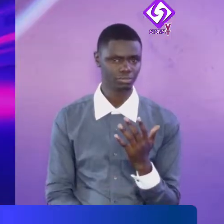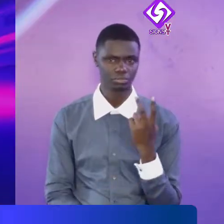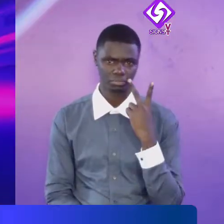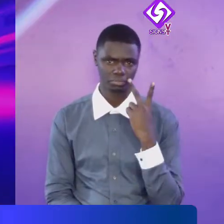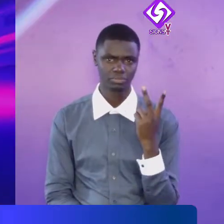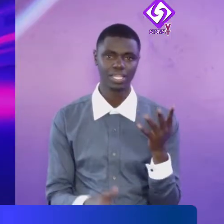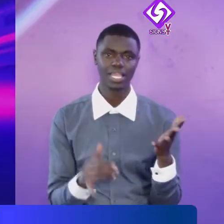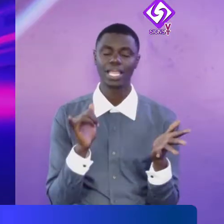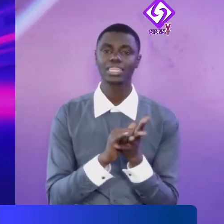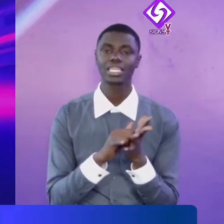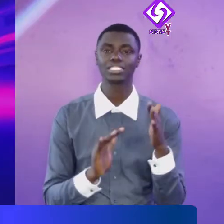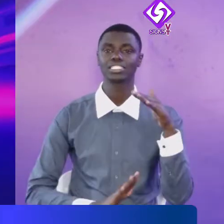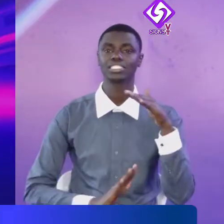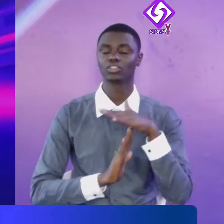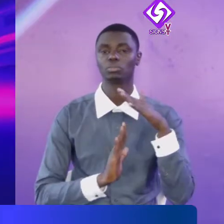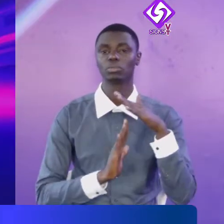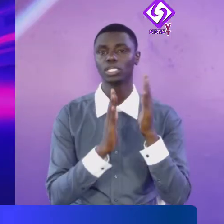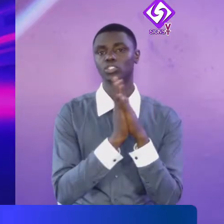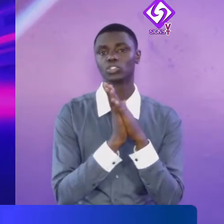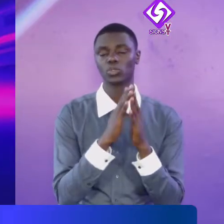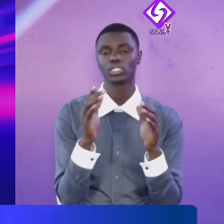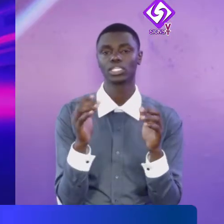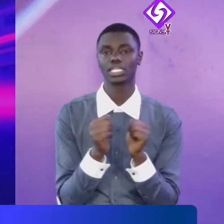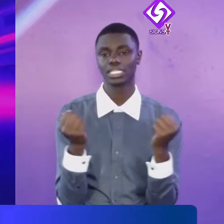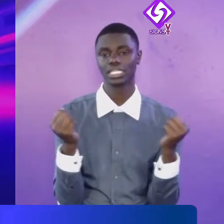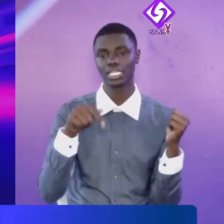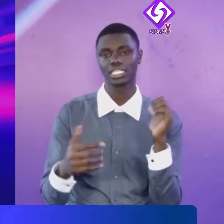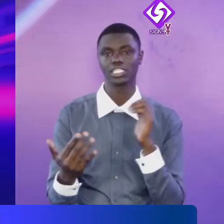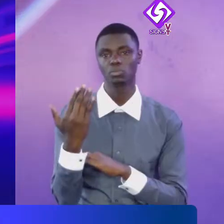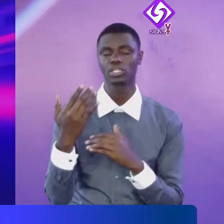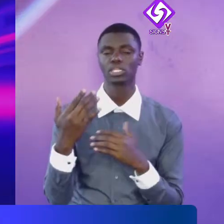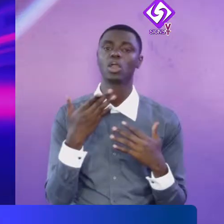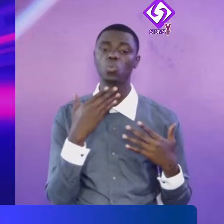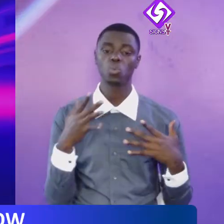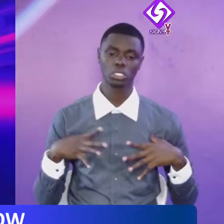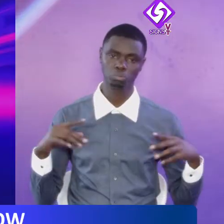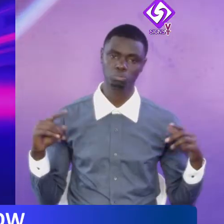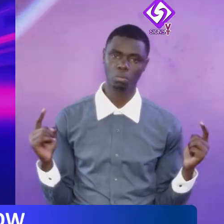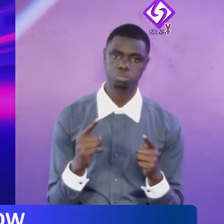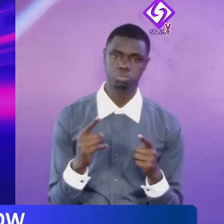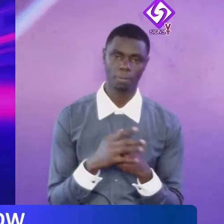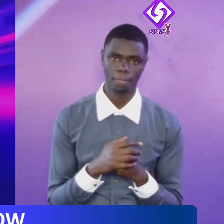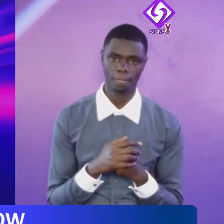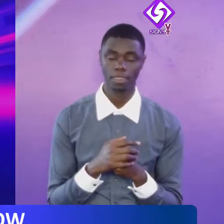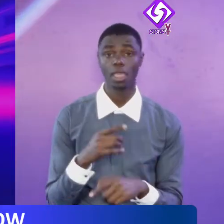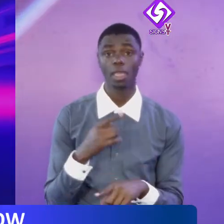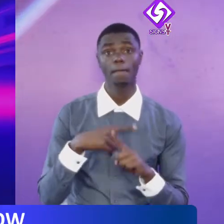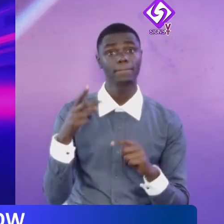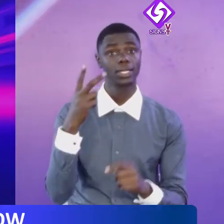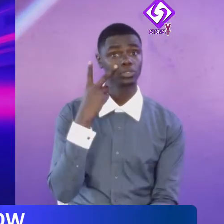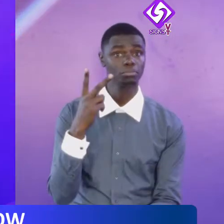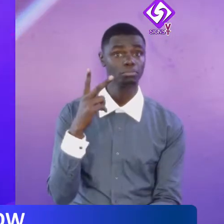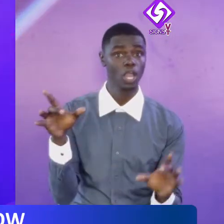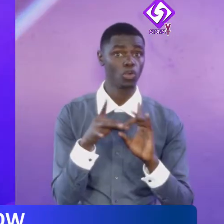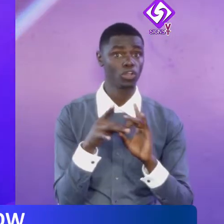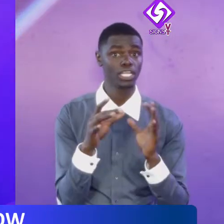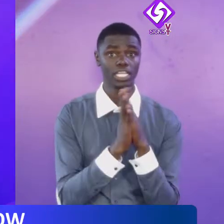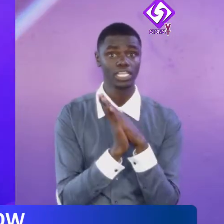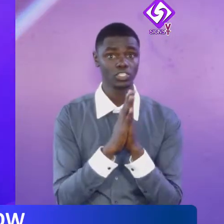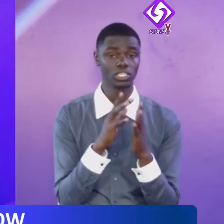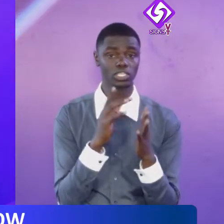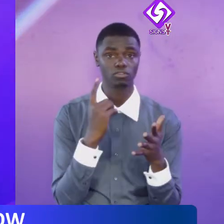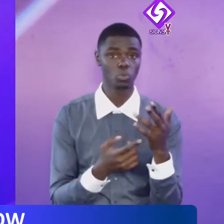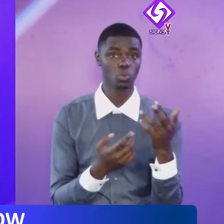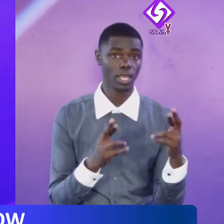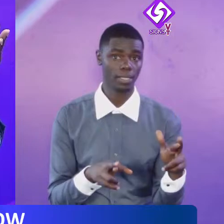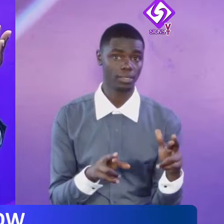That is the story in the dailies this morning. I want us to take a quick break, and when But you see, Alan, let's connect this story a little bit to what happened